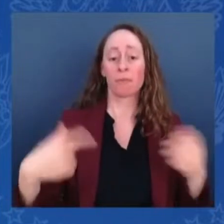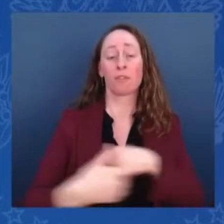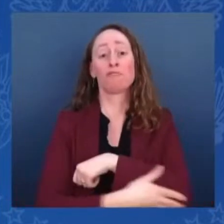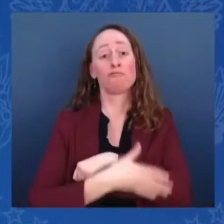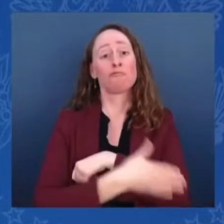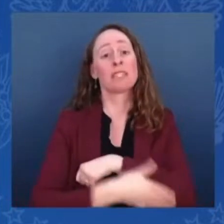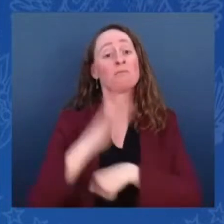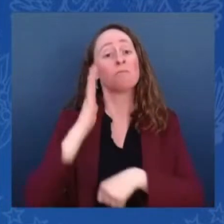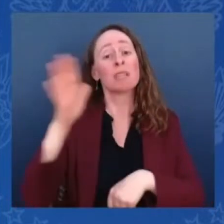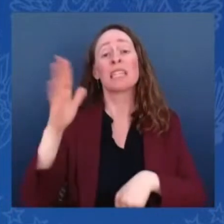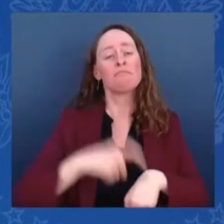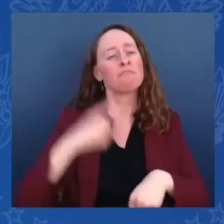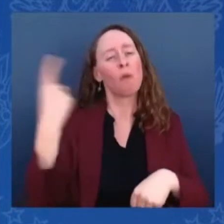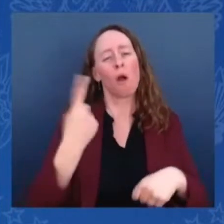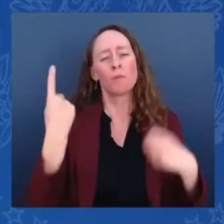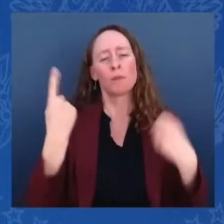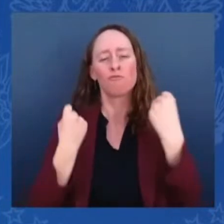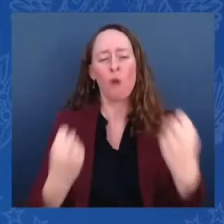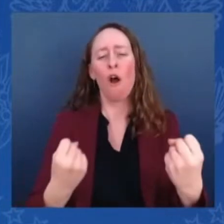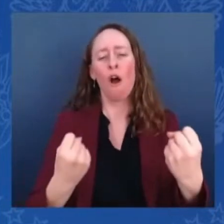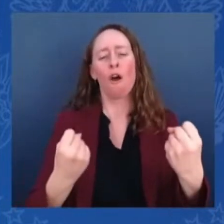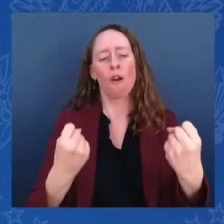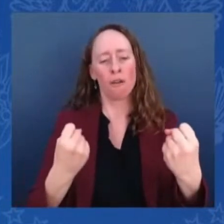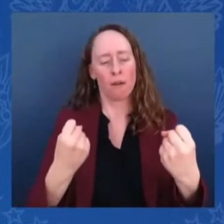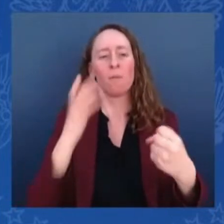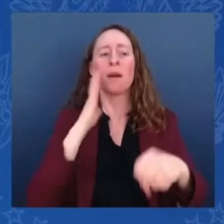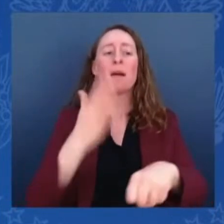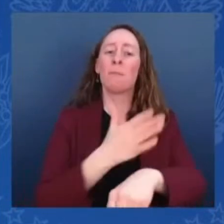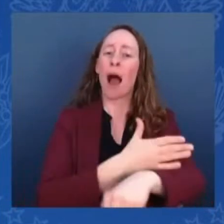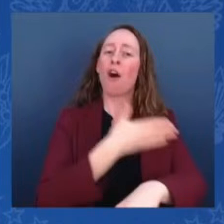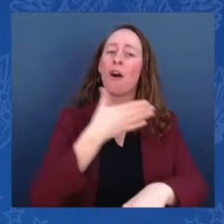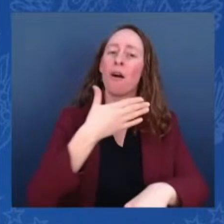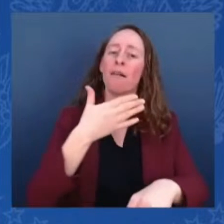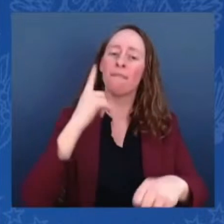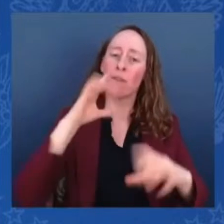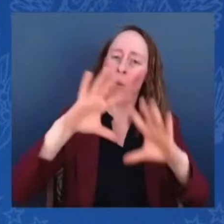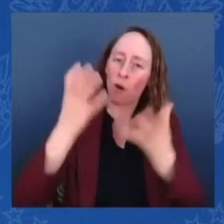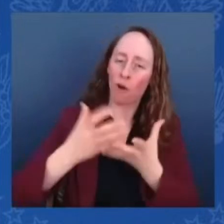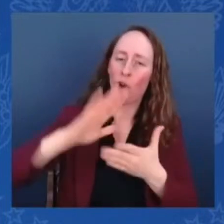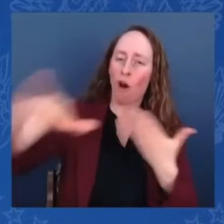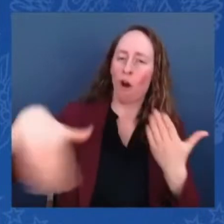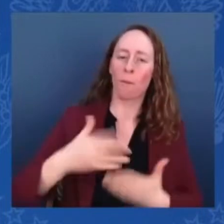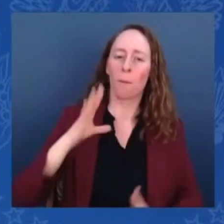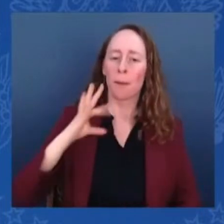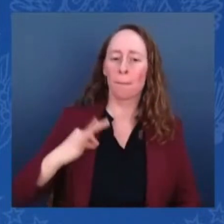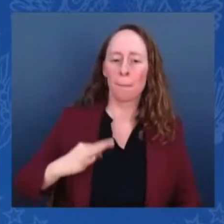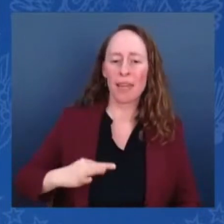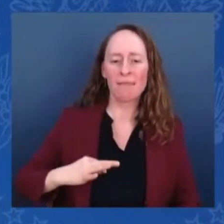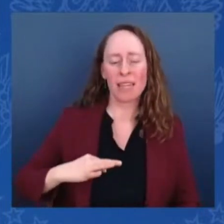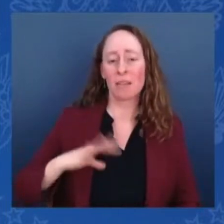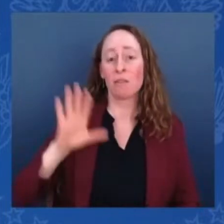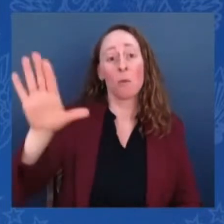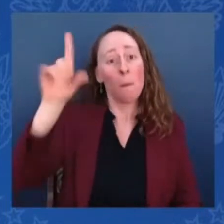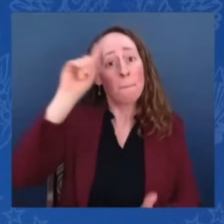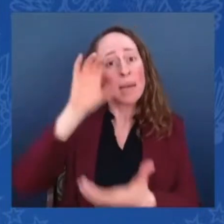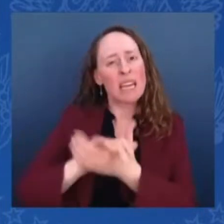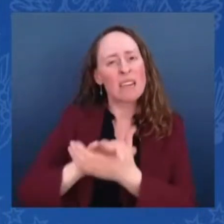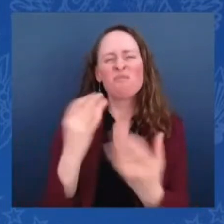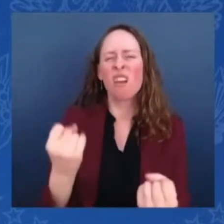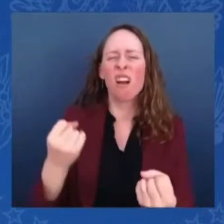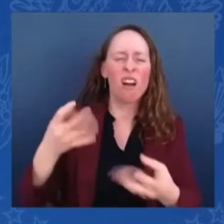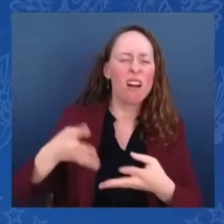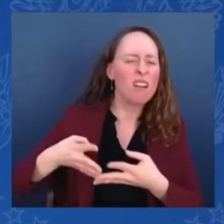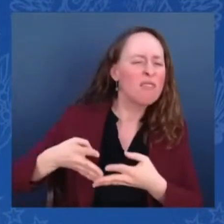around the world. Your unshakable belief in the promise of America has inspired me for more than 20